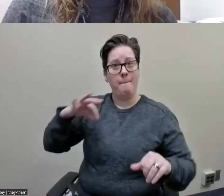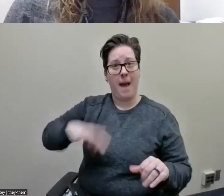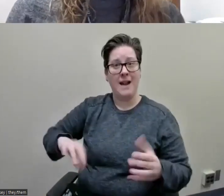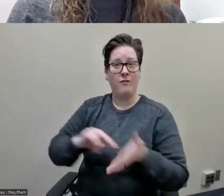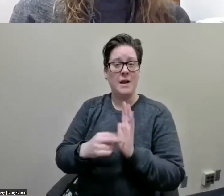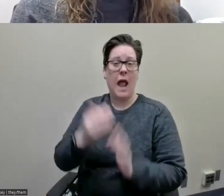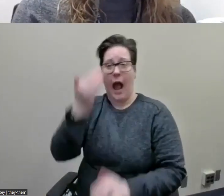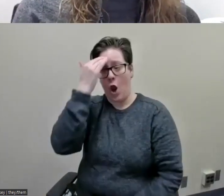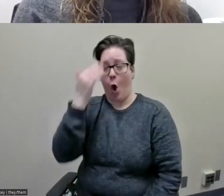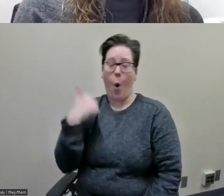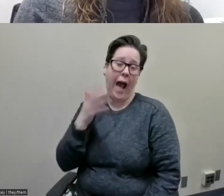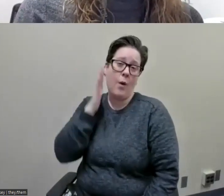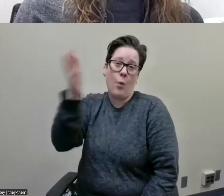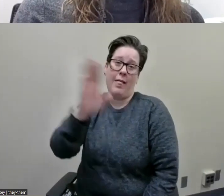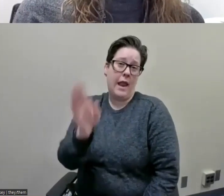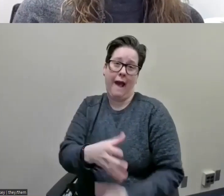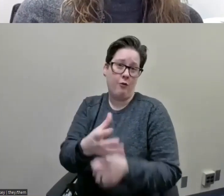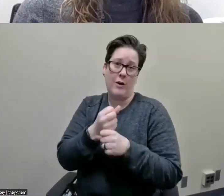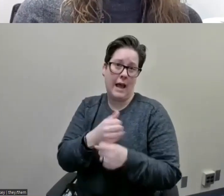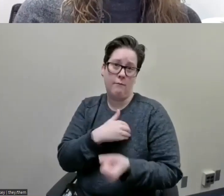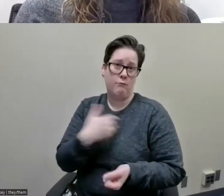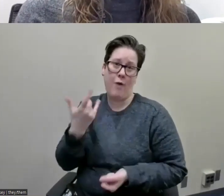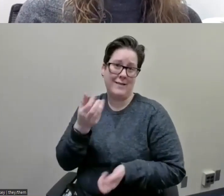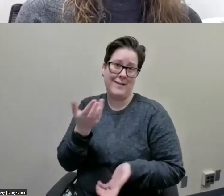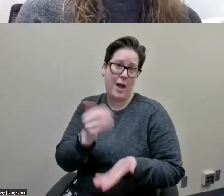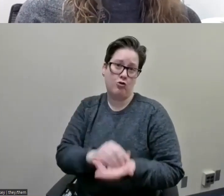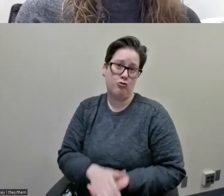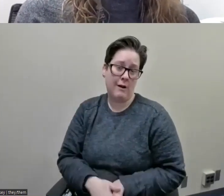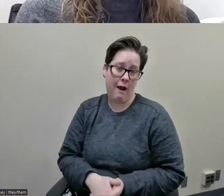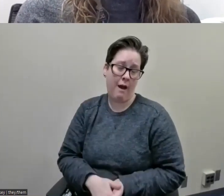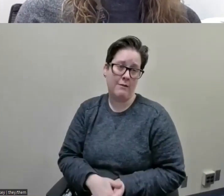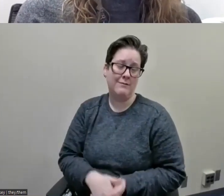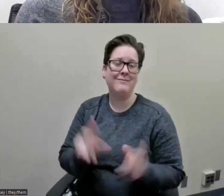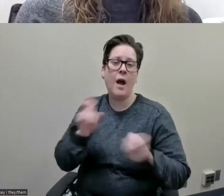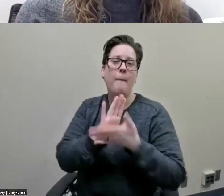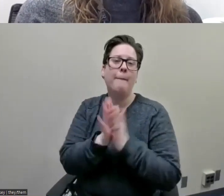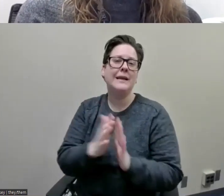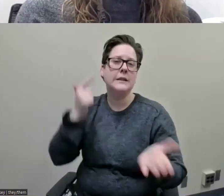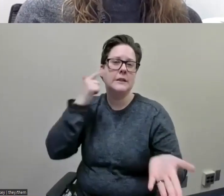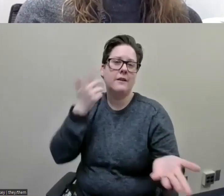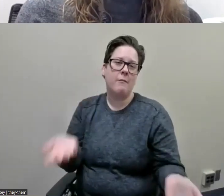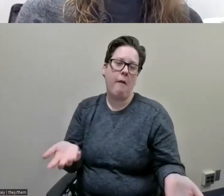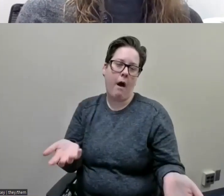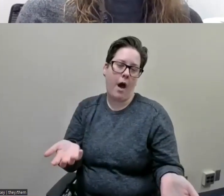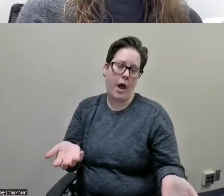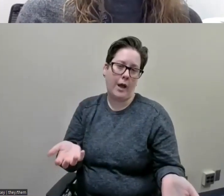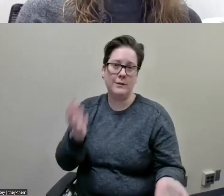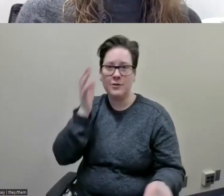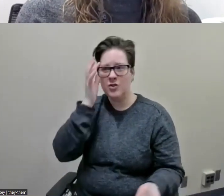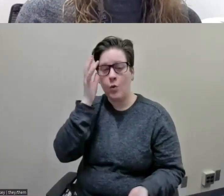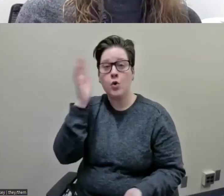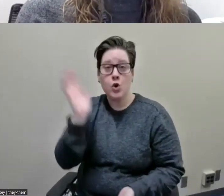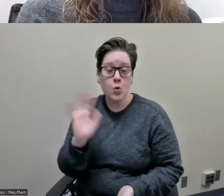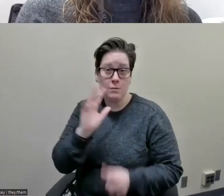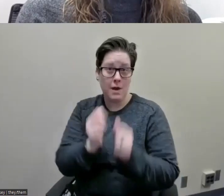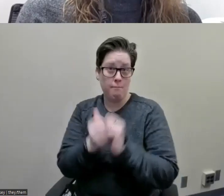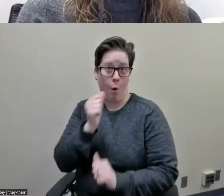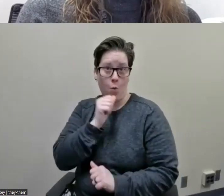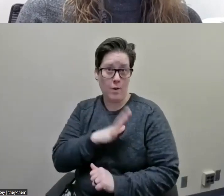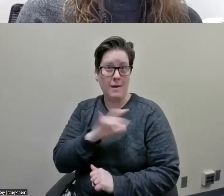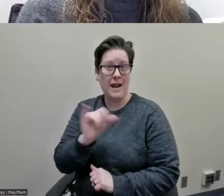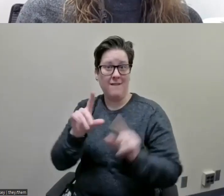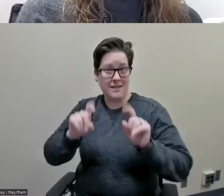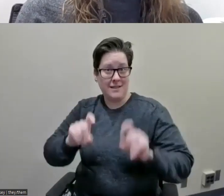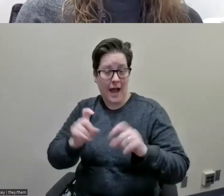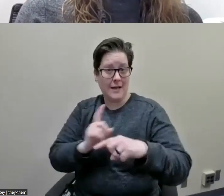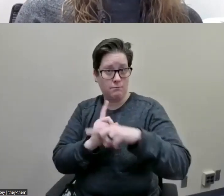going to get it again. It's that peace of mind, sense of well-being. So it used to be that most women that tested positive and